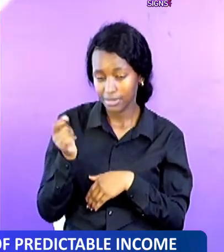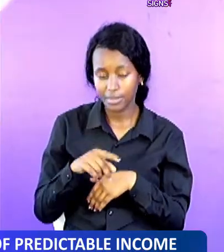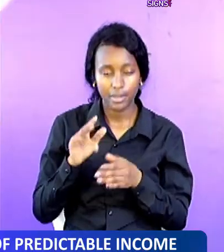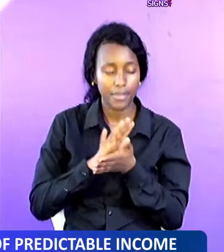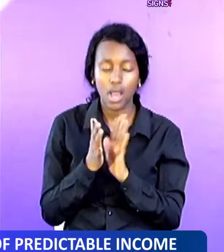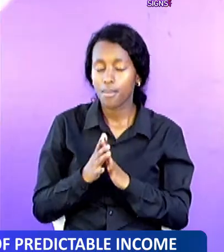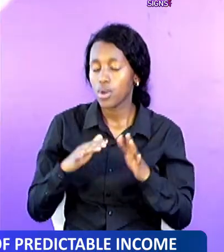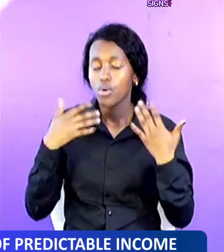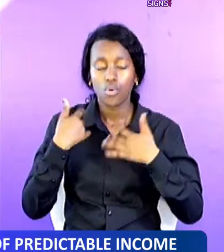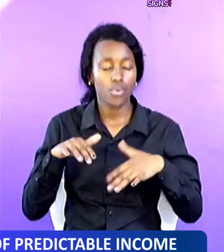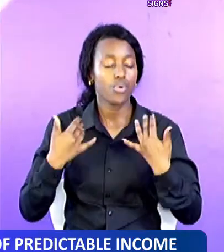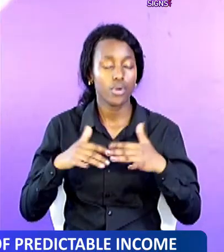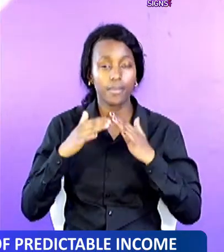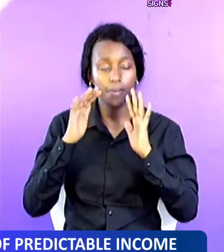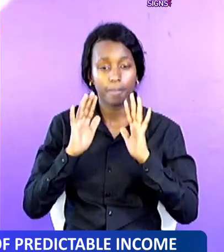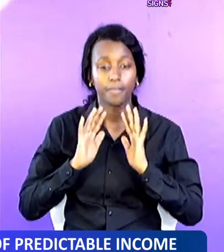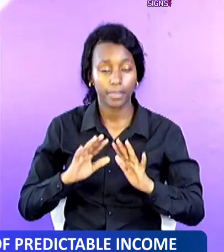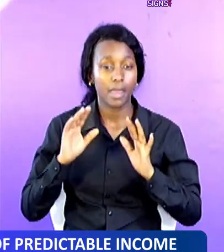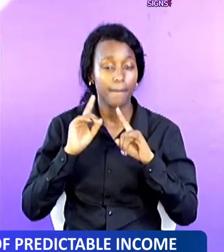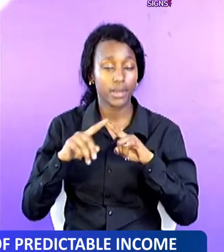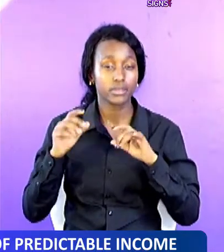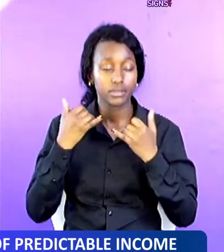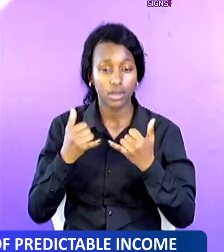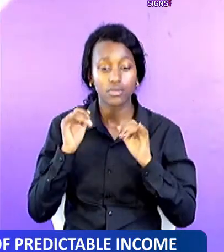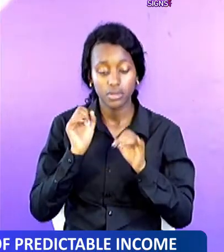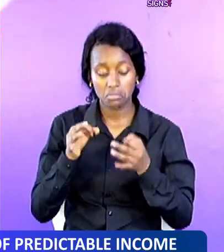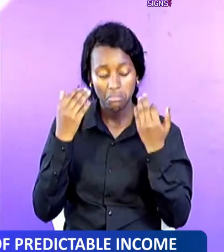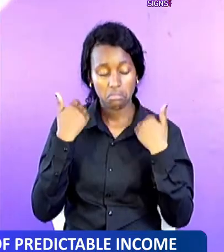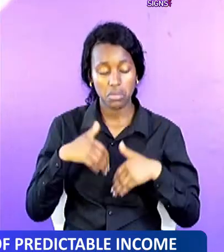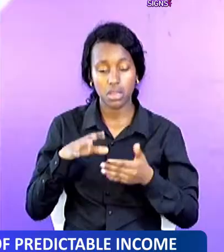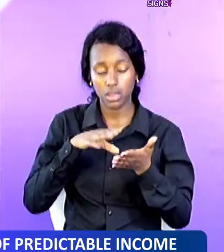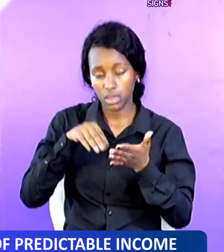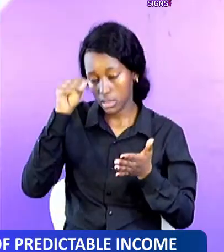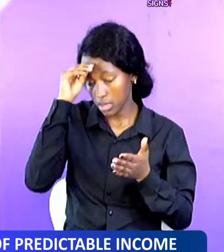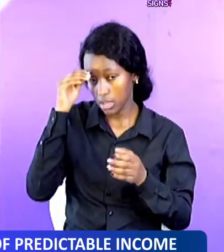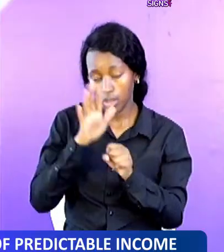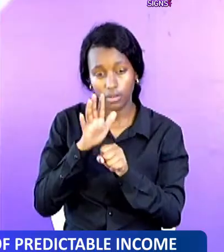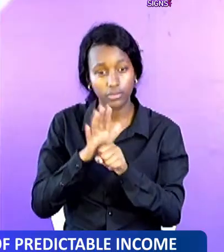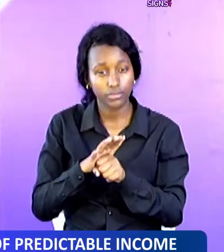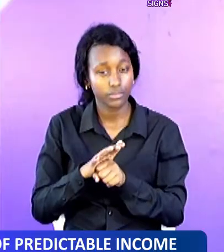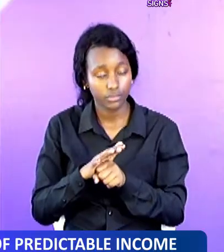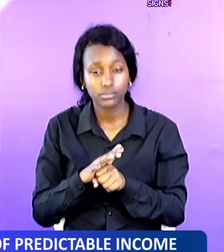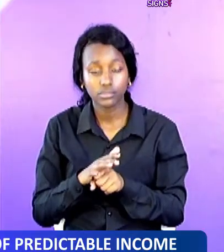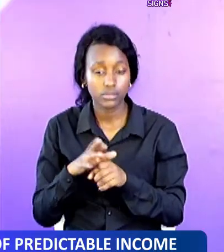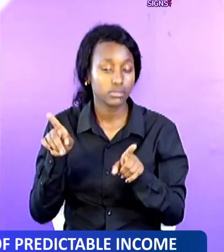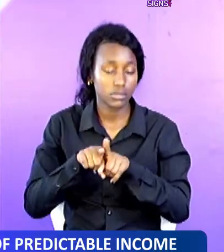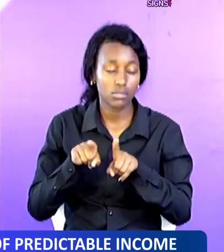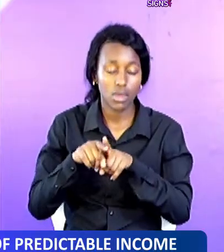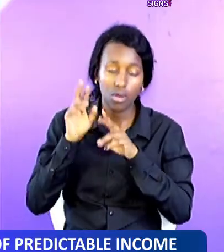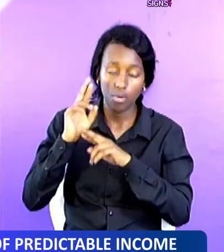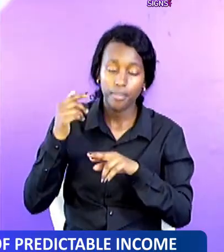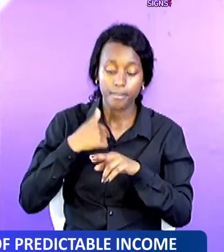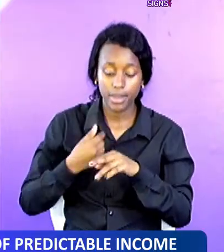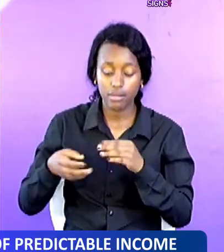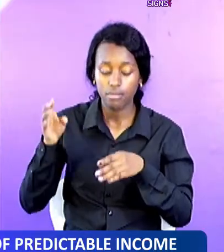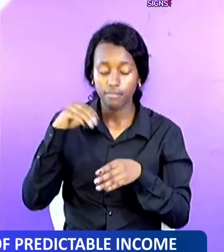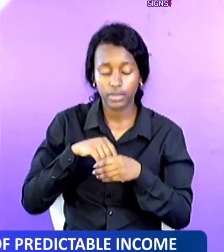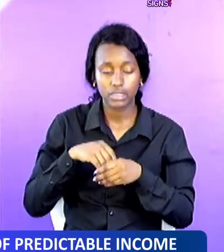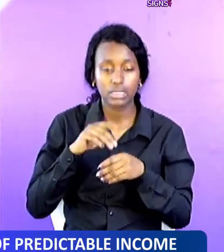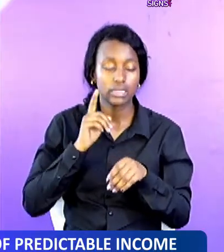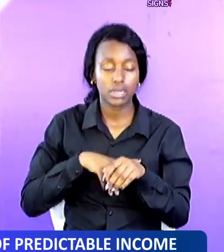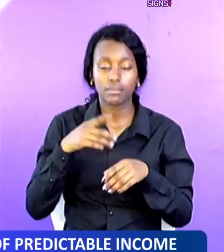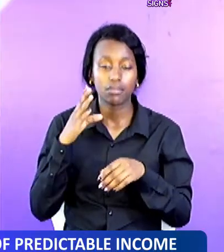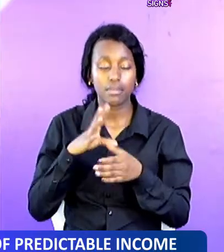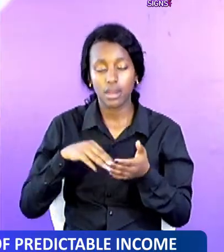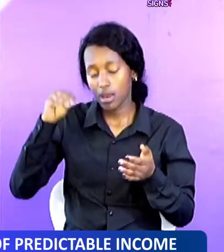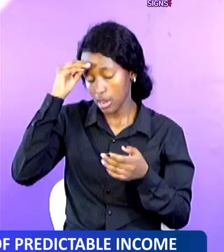And if I do not come out of this experience an investor, then there would be a problem with me myself, because I've